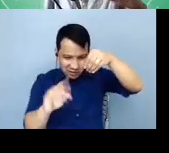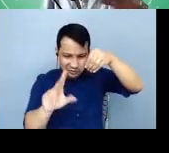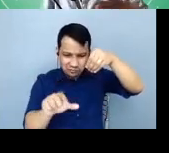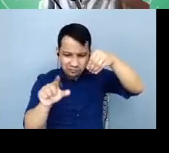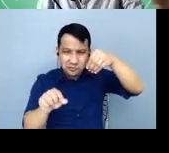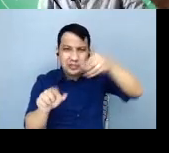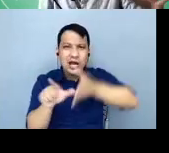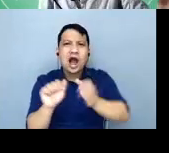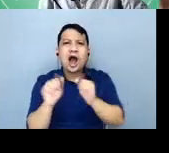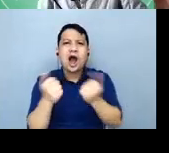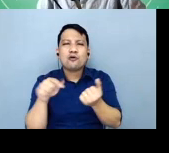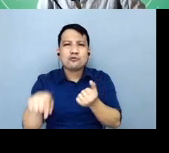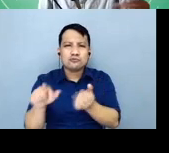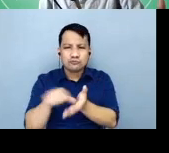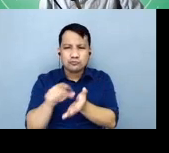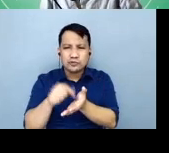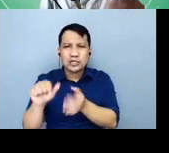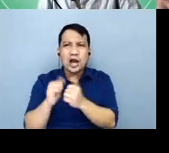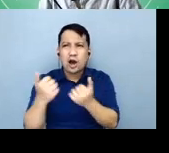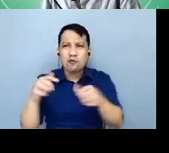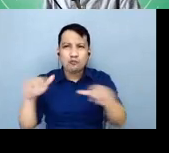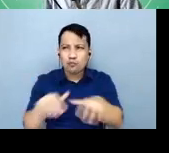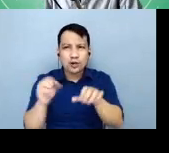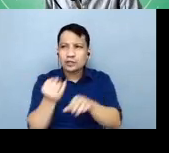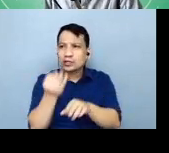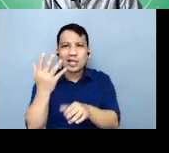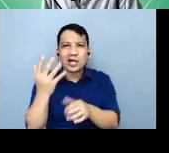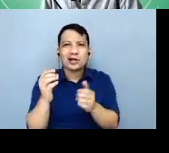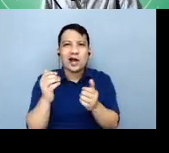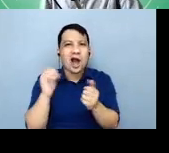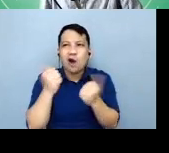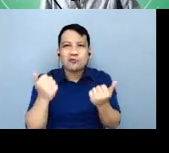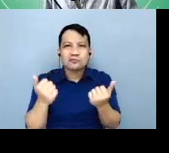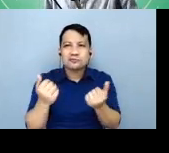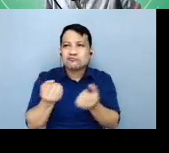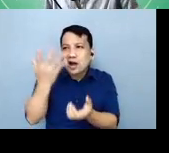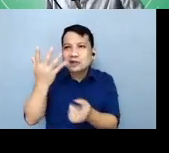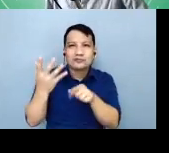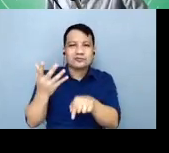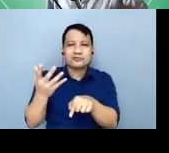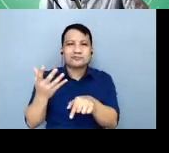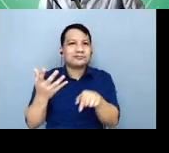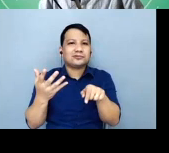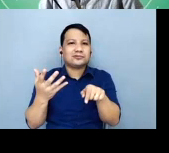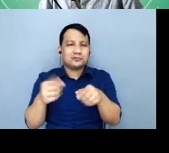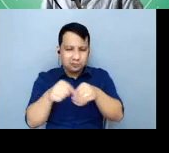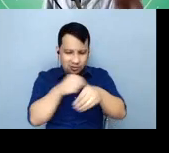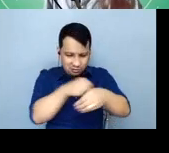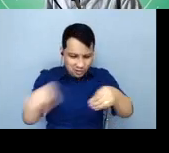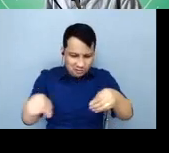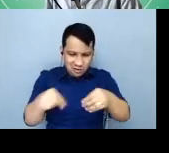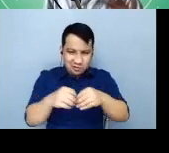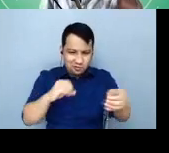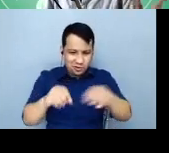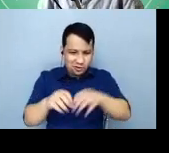spent in order to put this oranger label or this pattern on my plastic bag? And then think about, I cut it open and I throw it away. And all